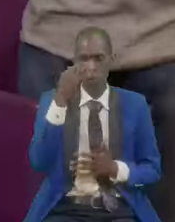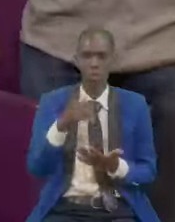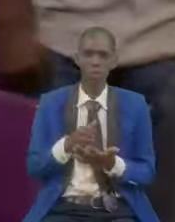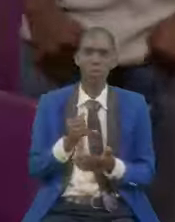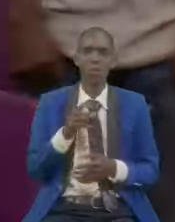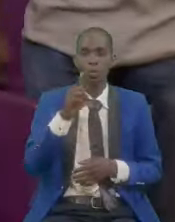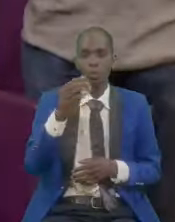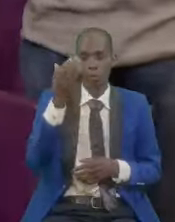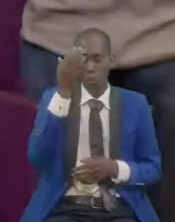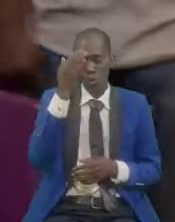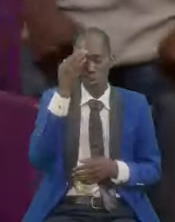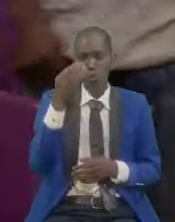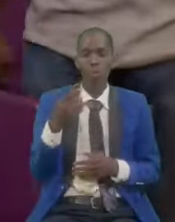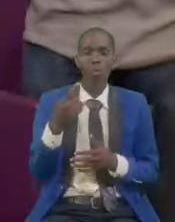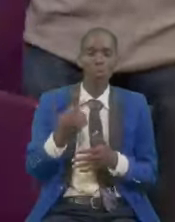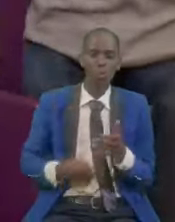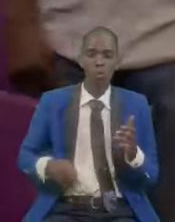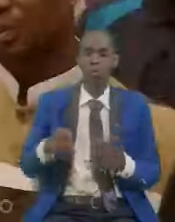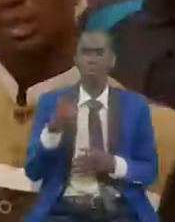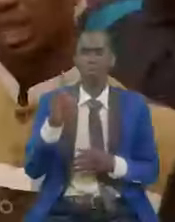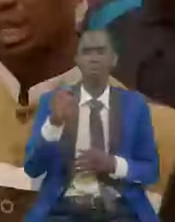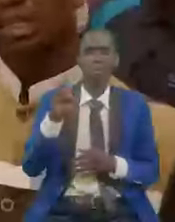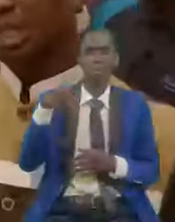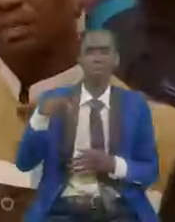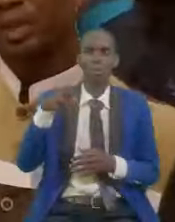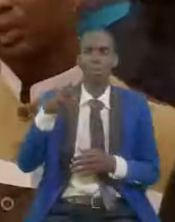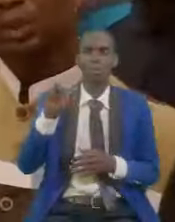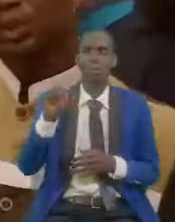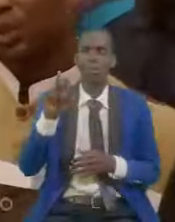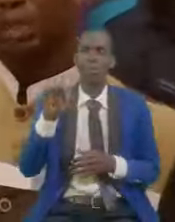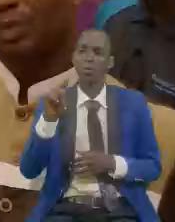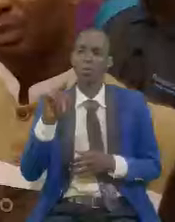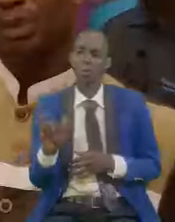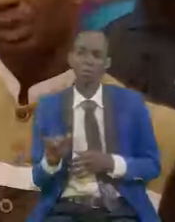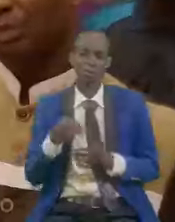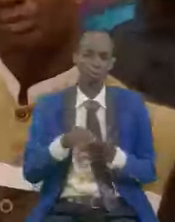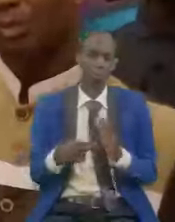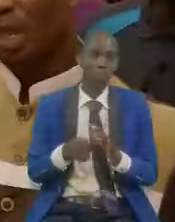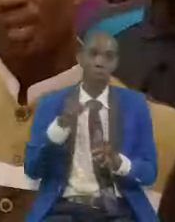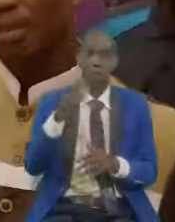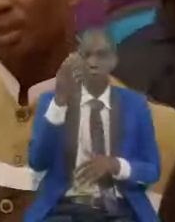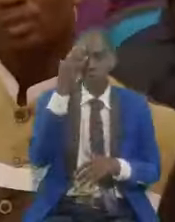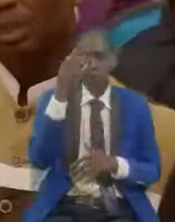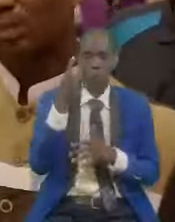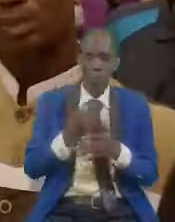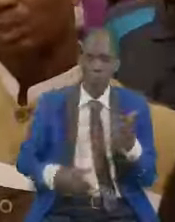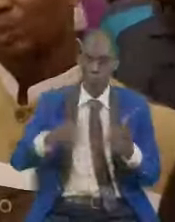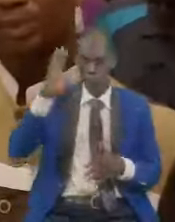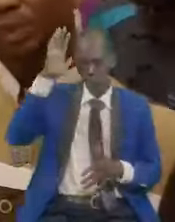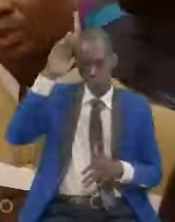You know what depravity is. You know what naughtiness